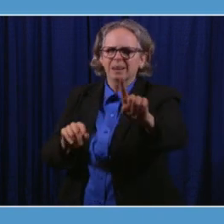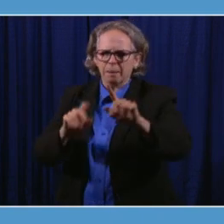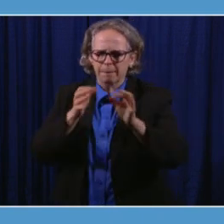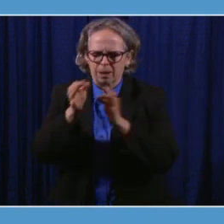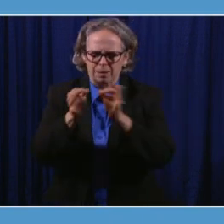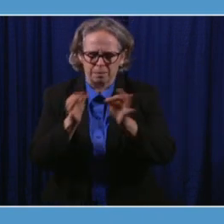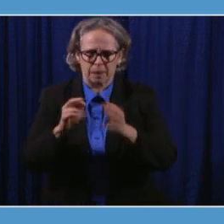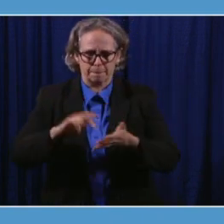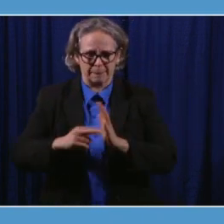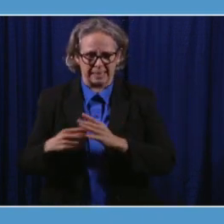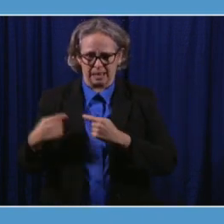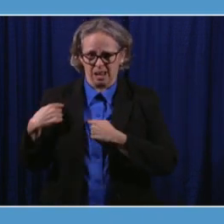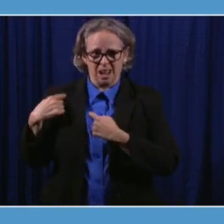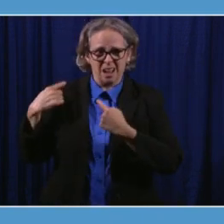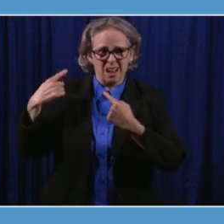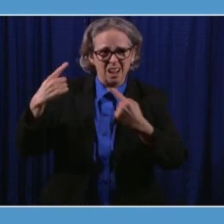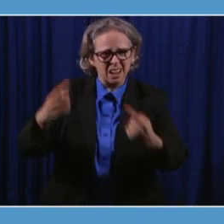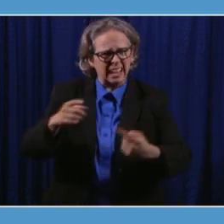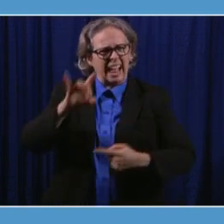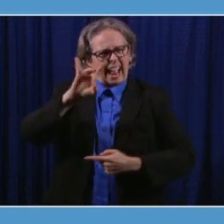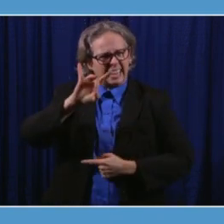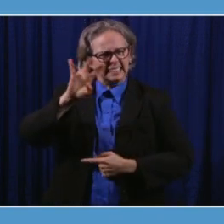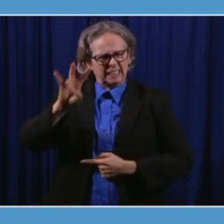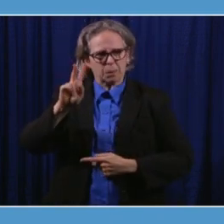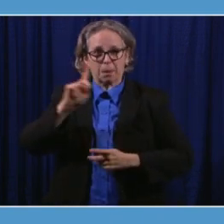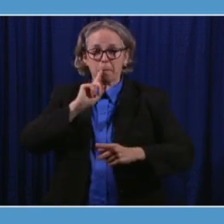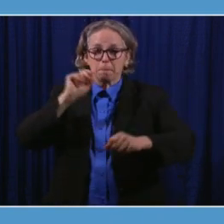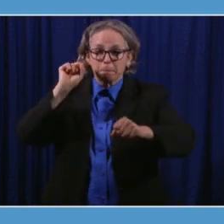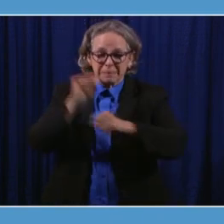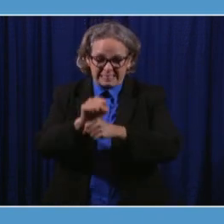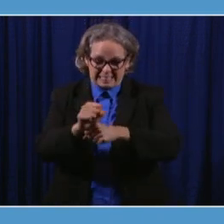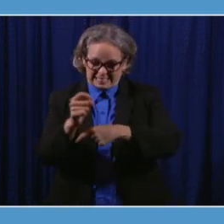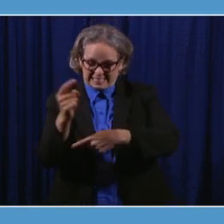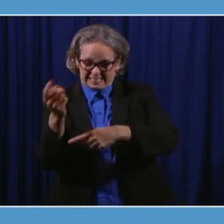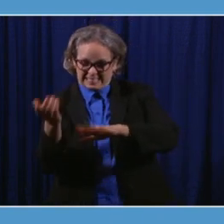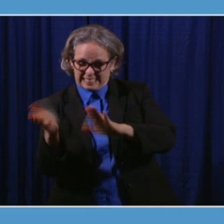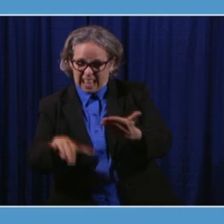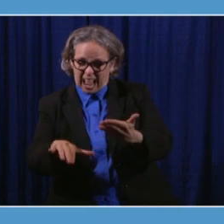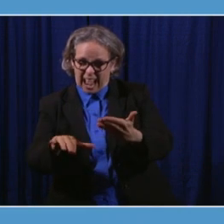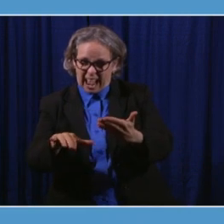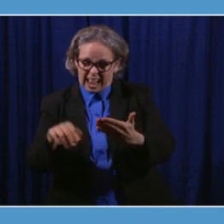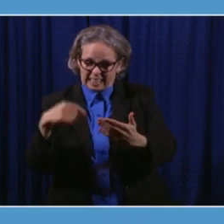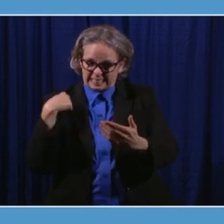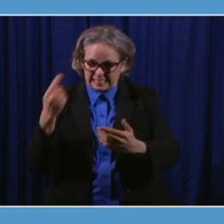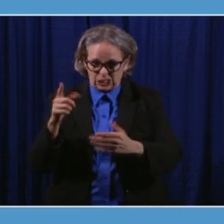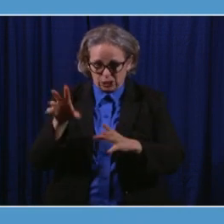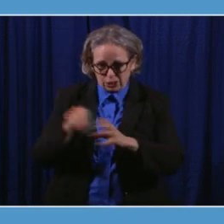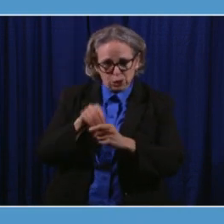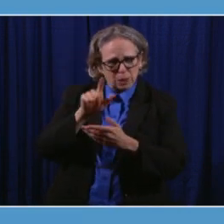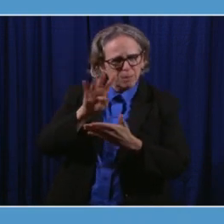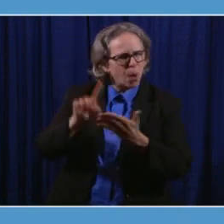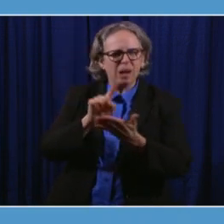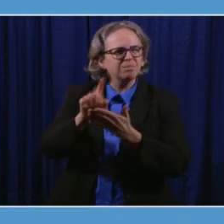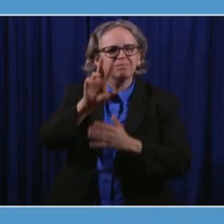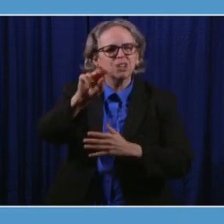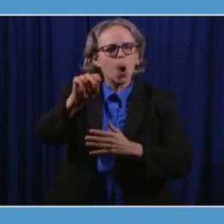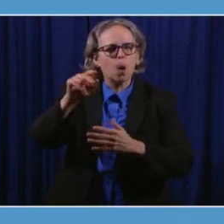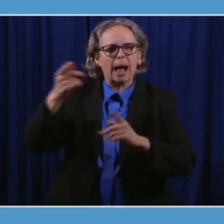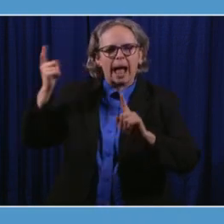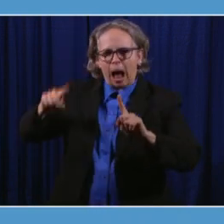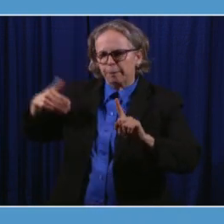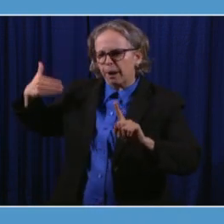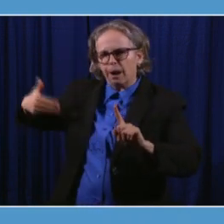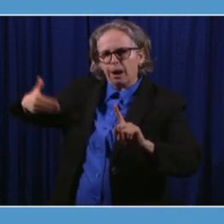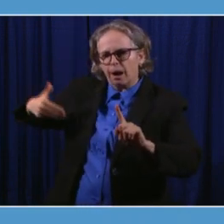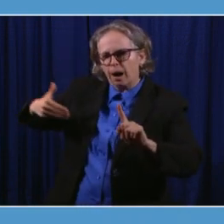deaths occurred in the past day. This is the number reported since the data was updated yesterday. So it's basically